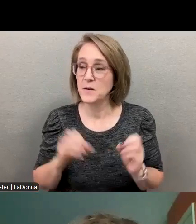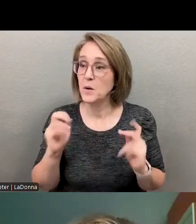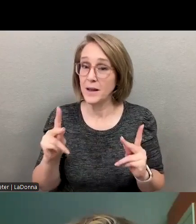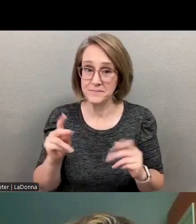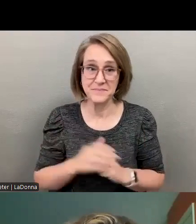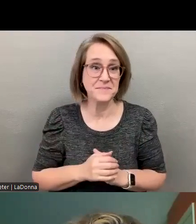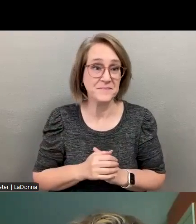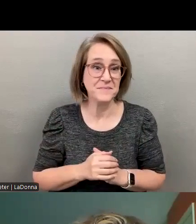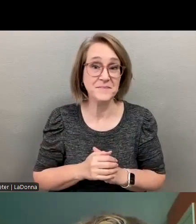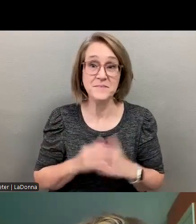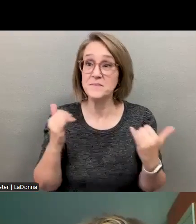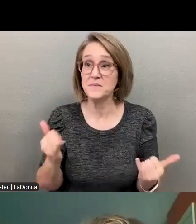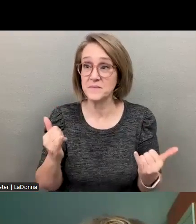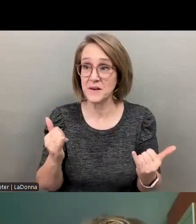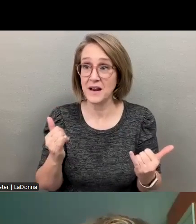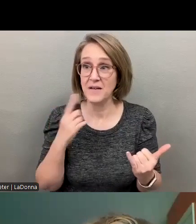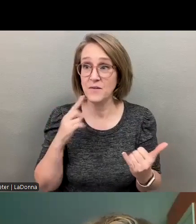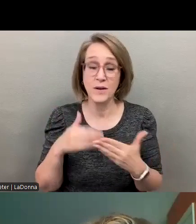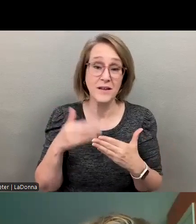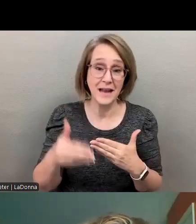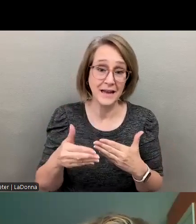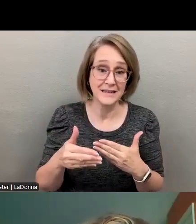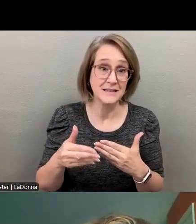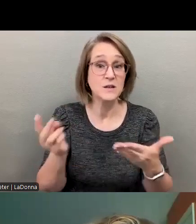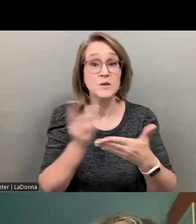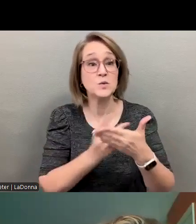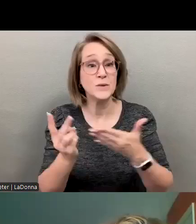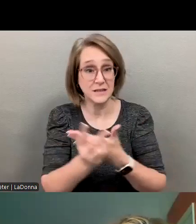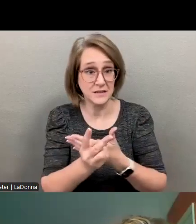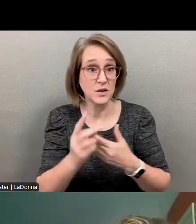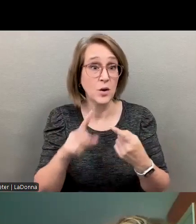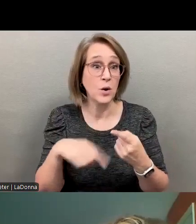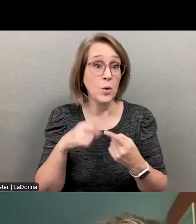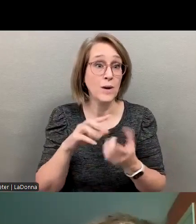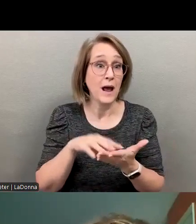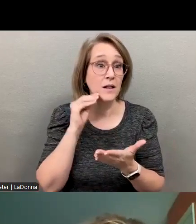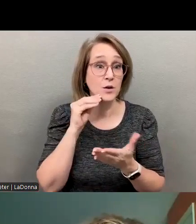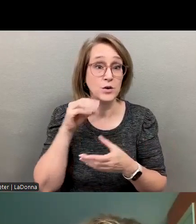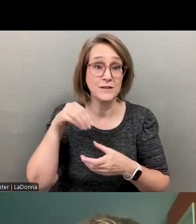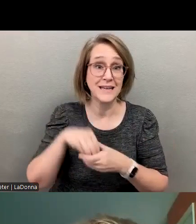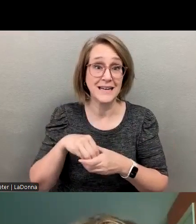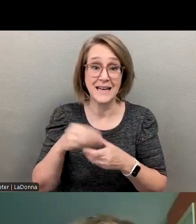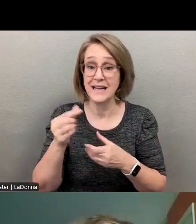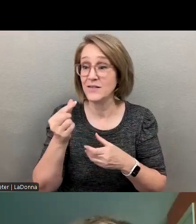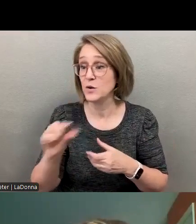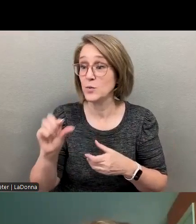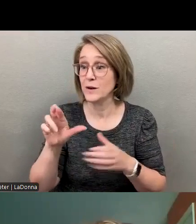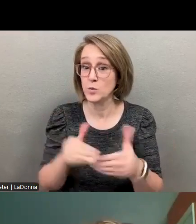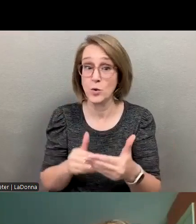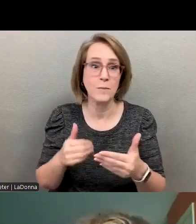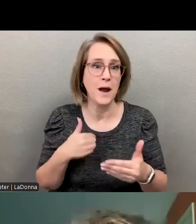So now for the next 2 weeks, when I learned in the green room what the next 2 weeks were, I was